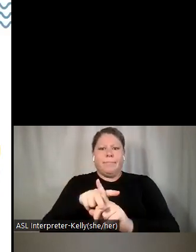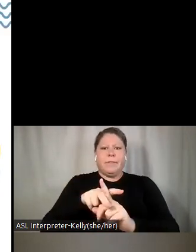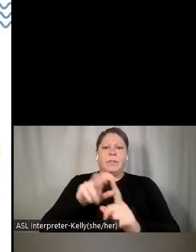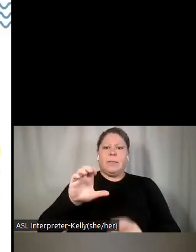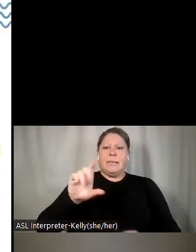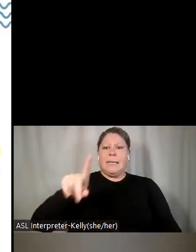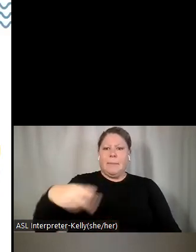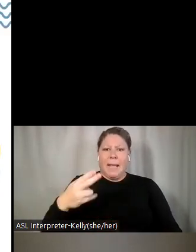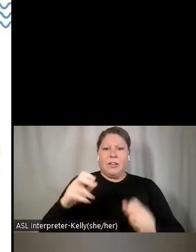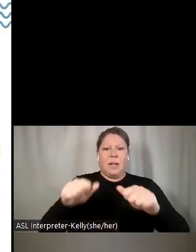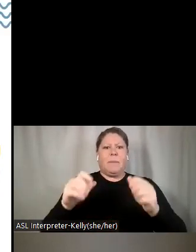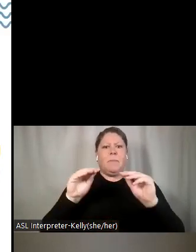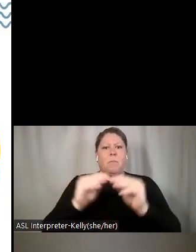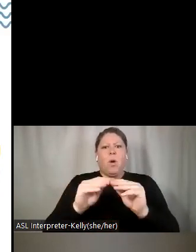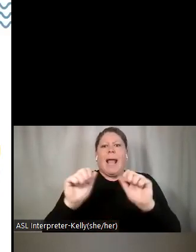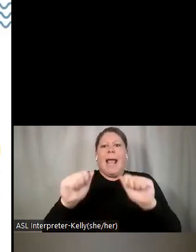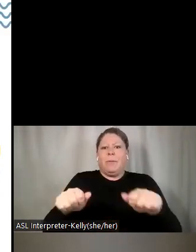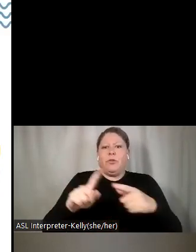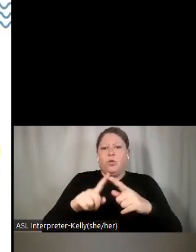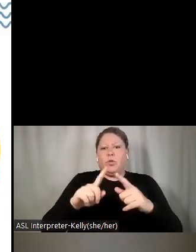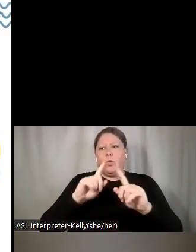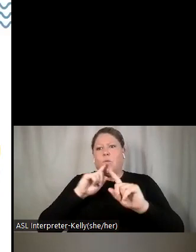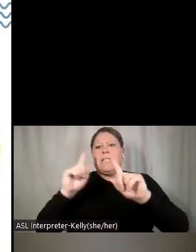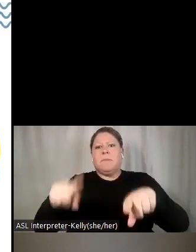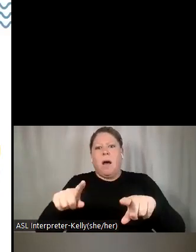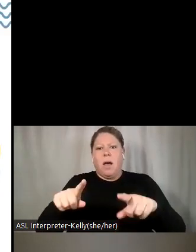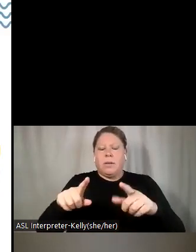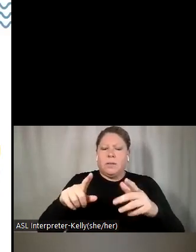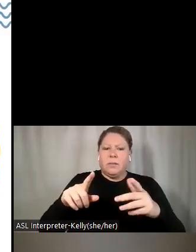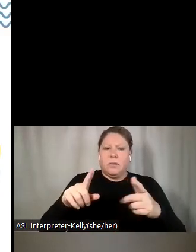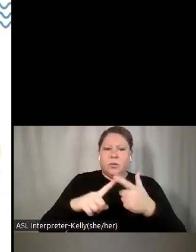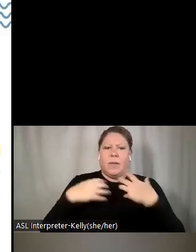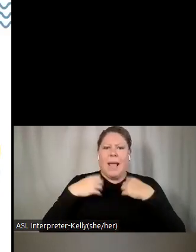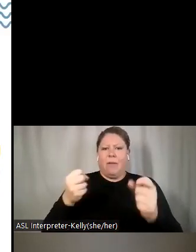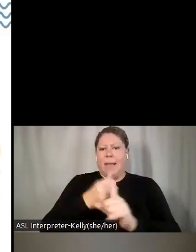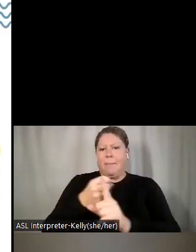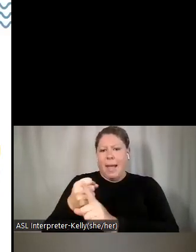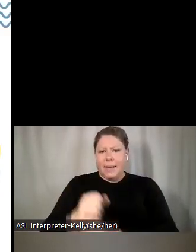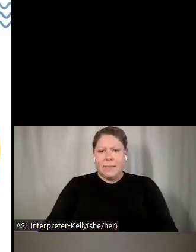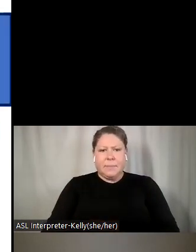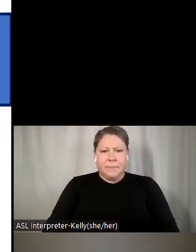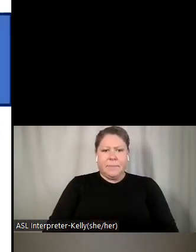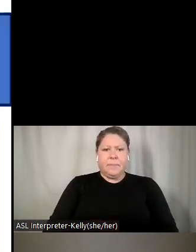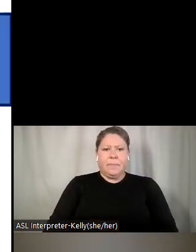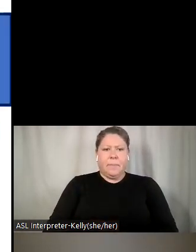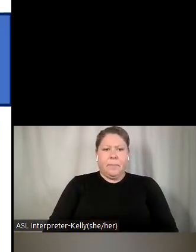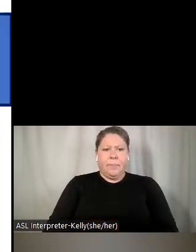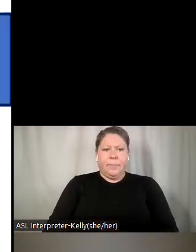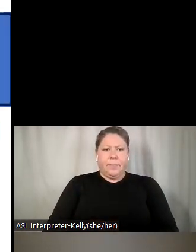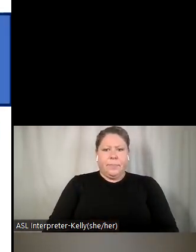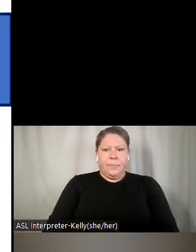ability to respond to health impacts due to climate change effects here. Next slide.